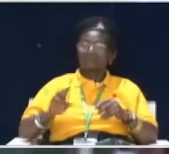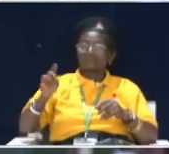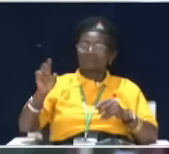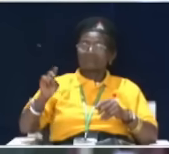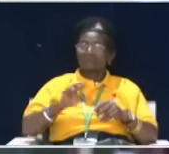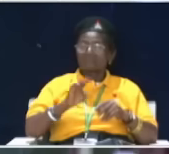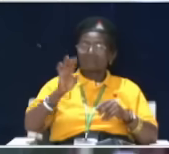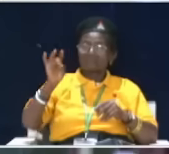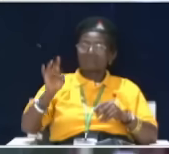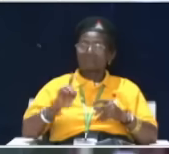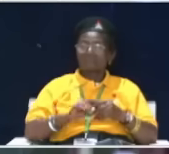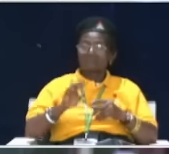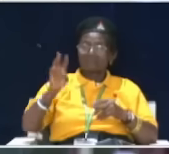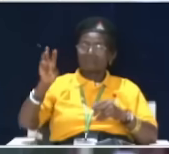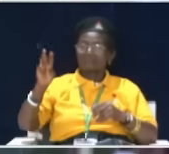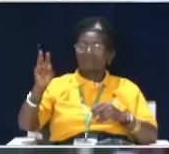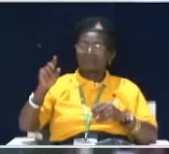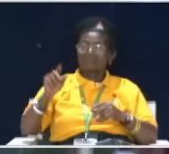16.